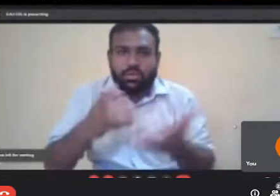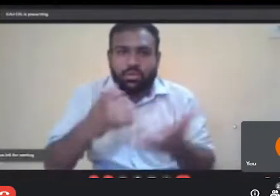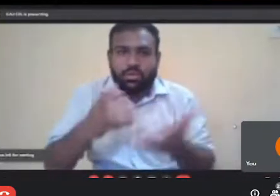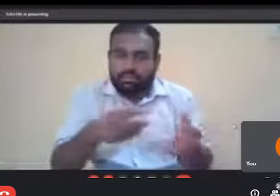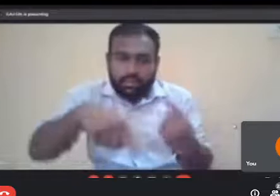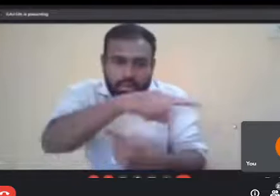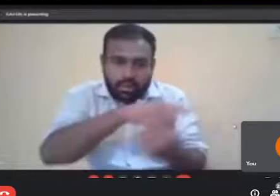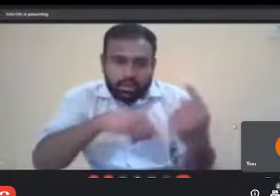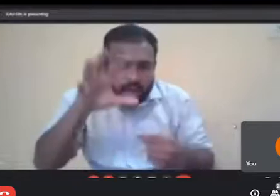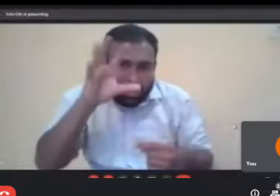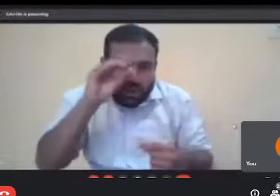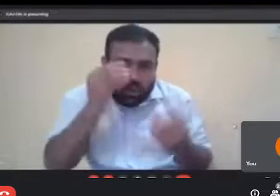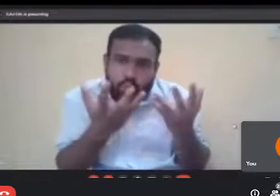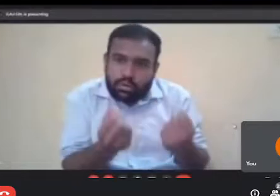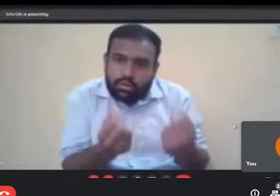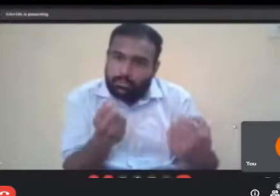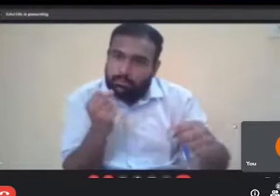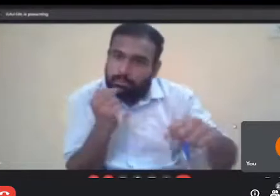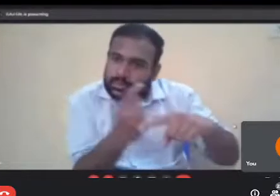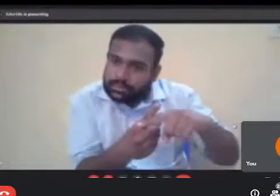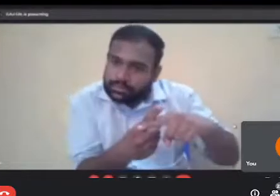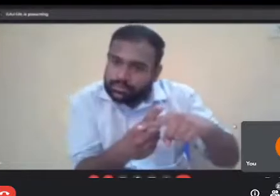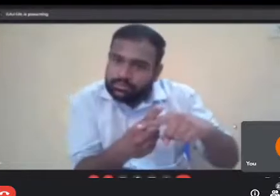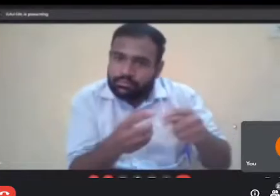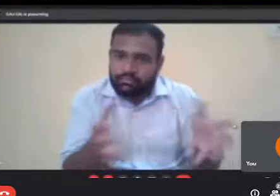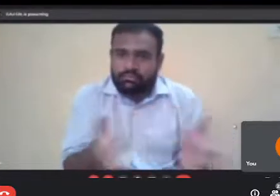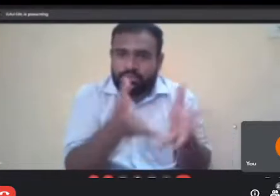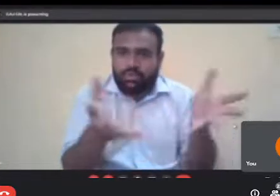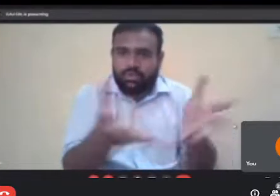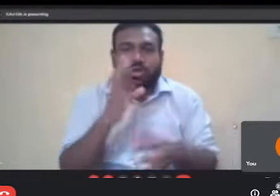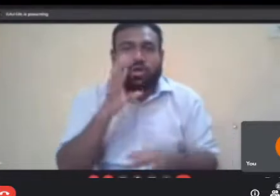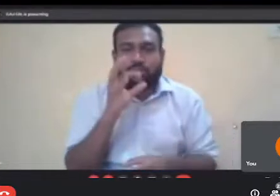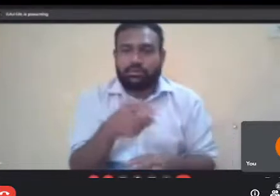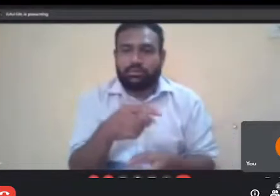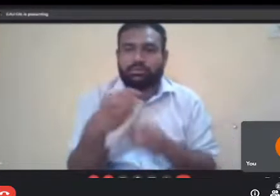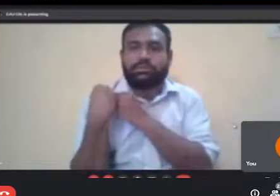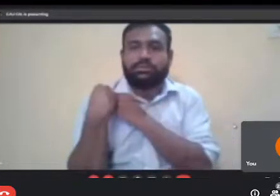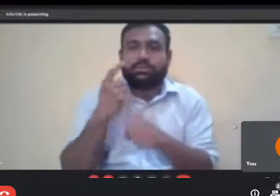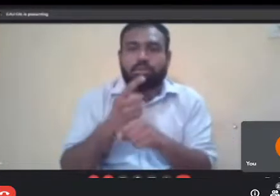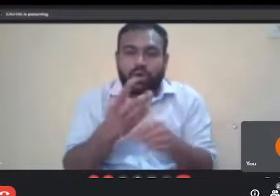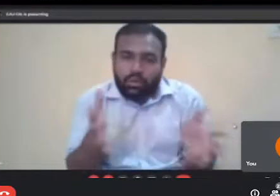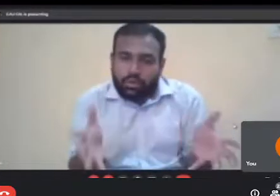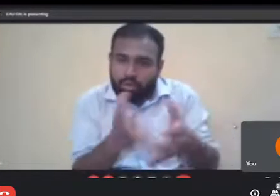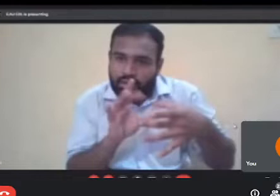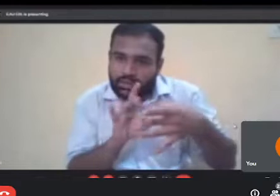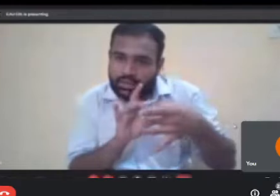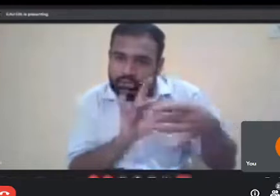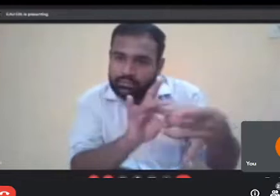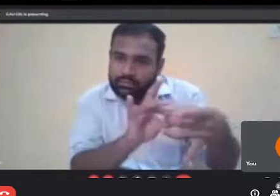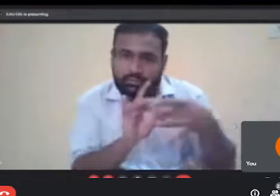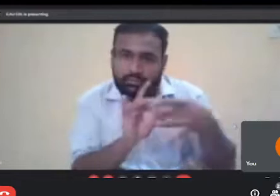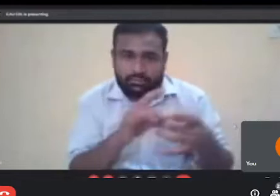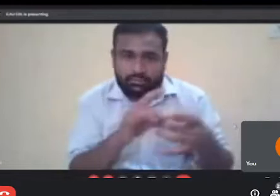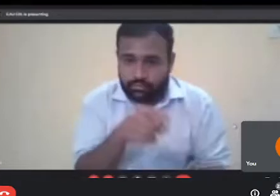we have to talk about, and then the peer group have understood and this thing has been matched together. Then the teacher has the responsibility to take